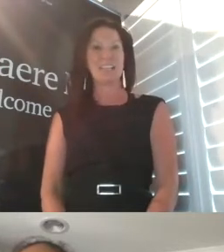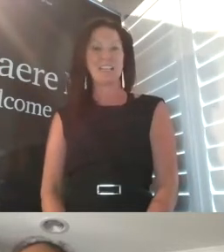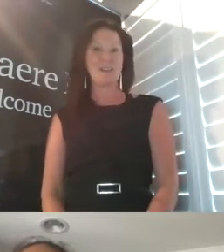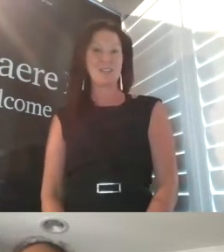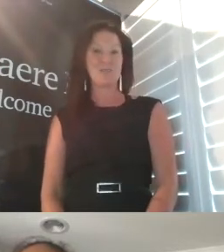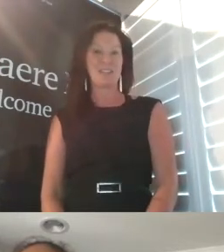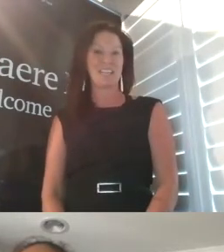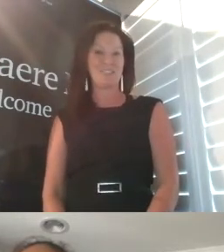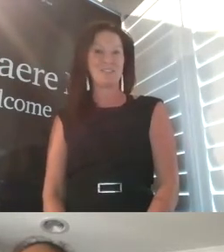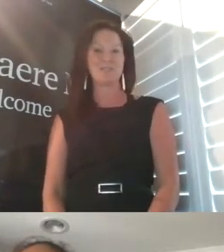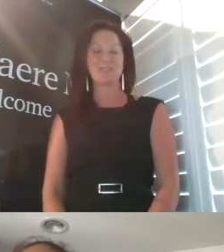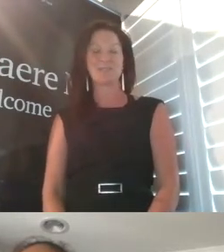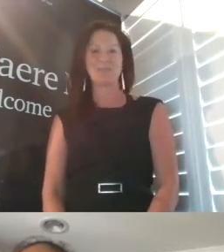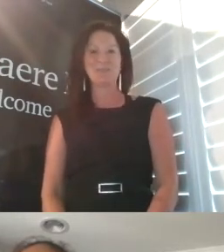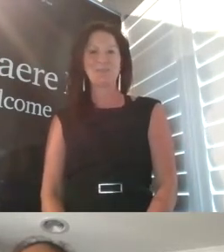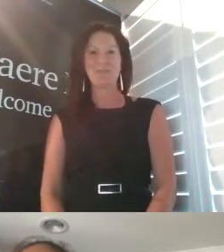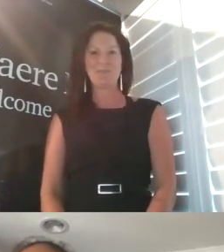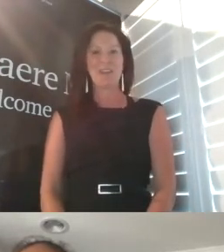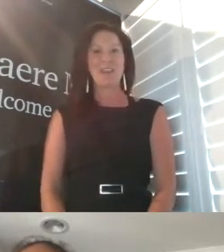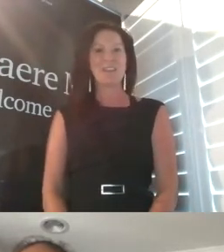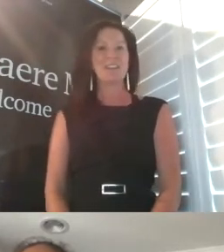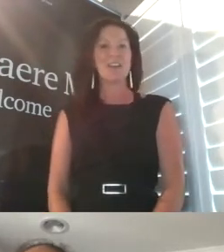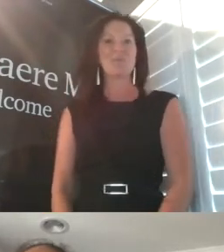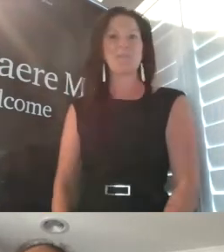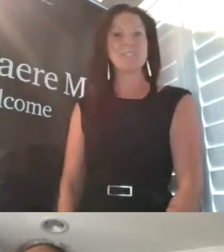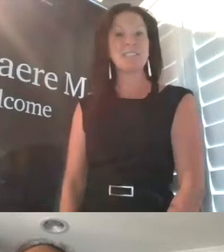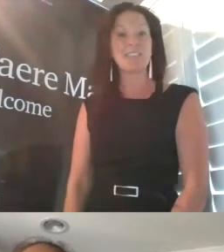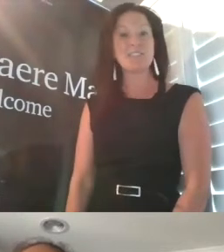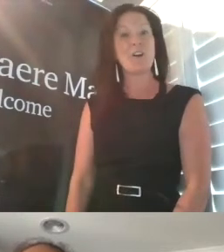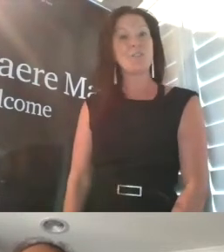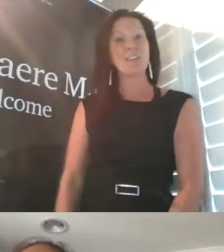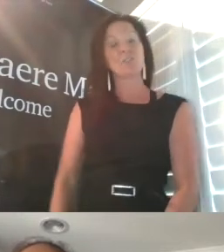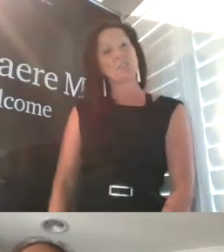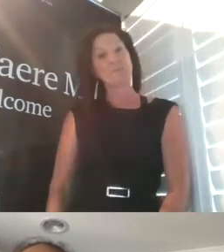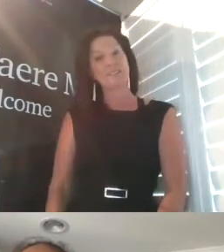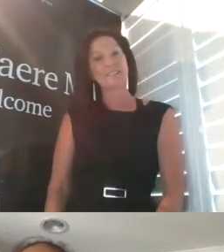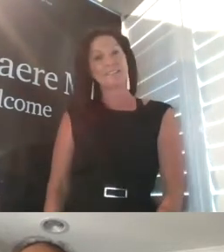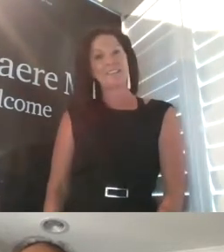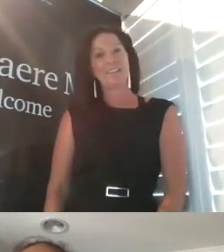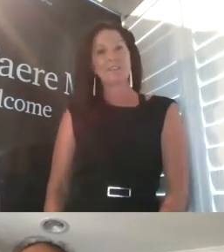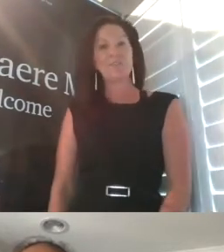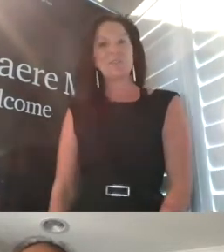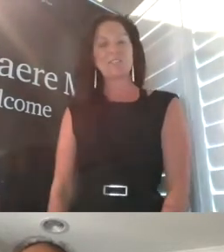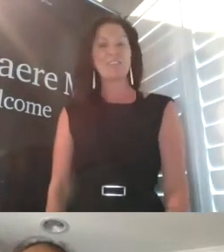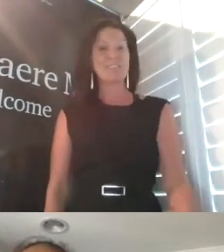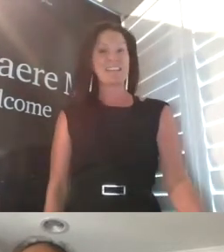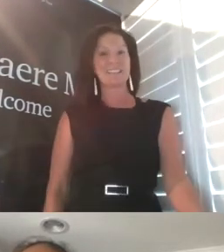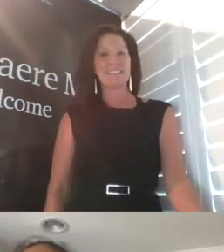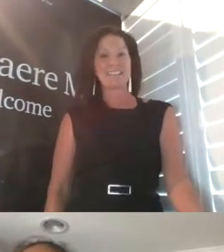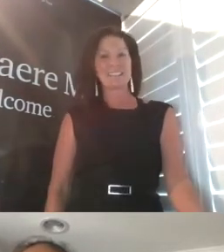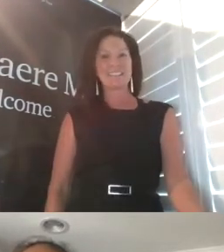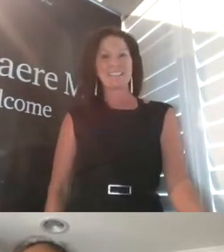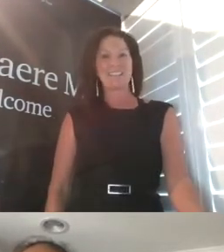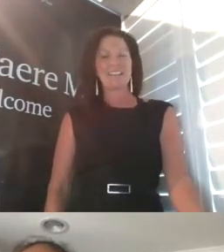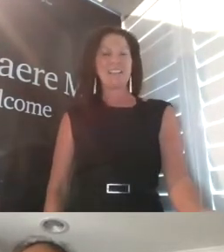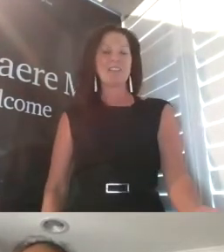to clear the pathway ahead for us all. Then I will have a series of acknowledgements. The first are our